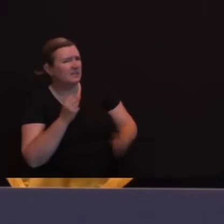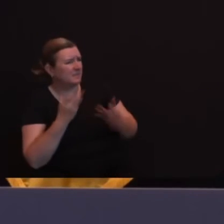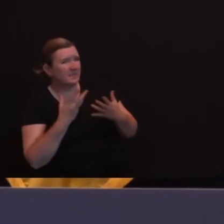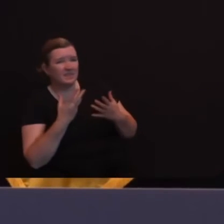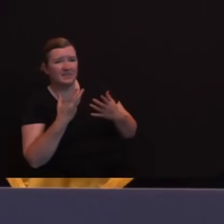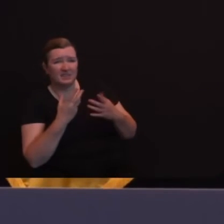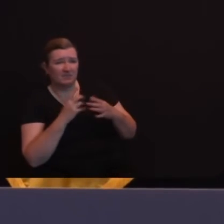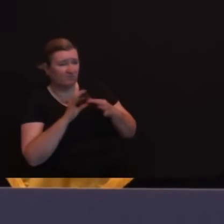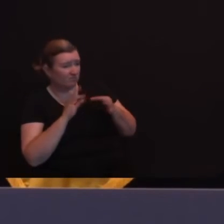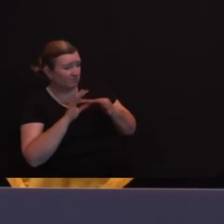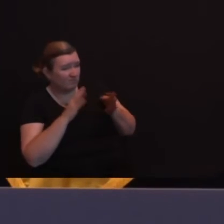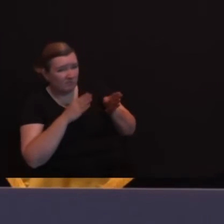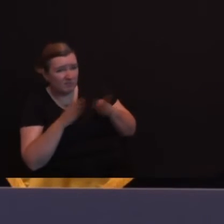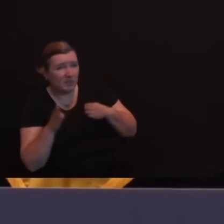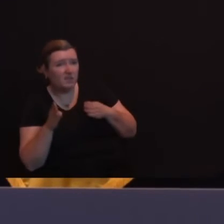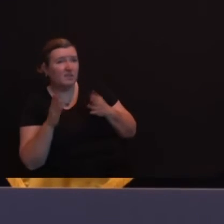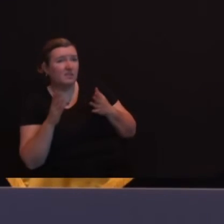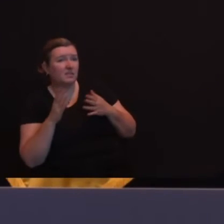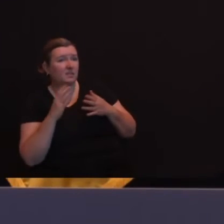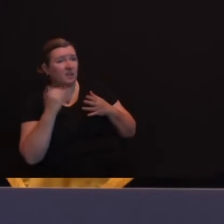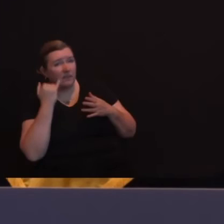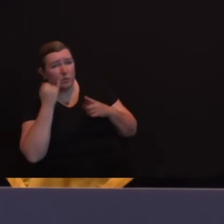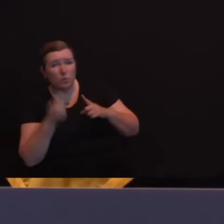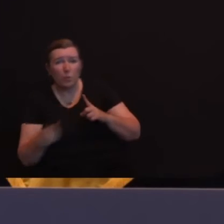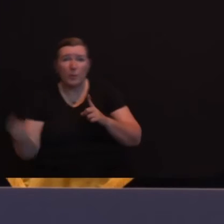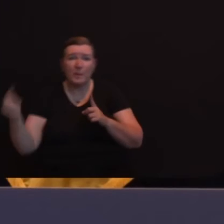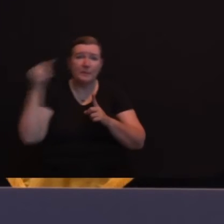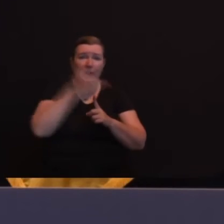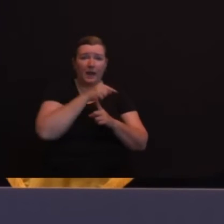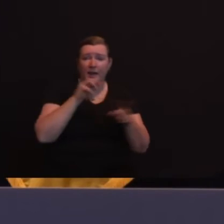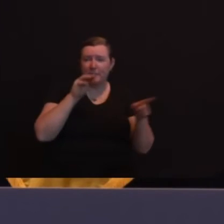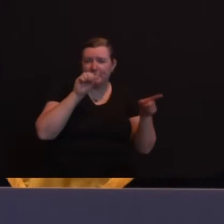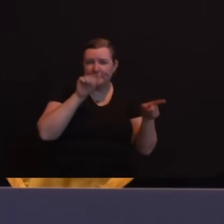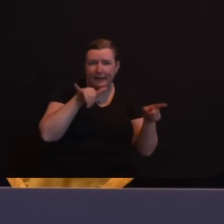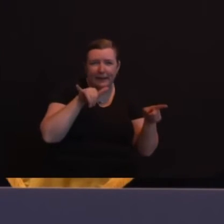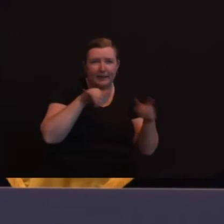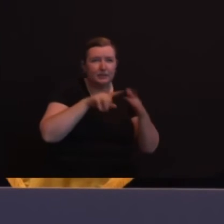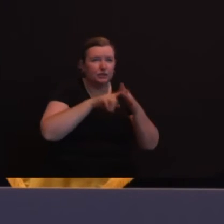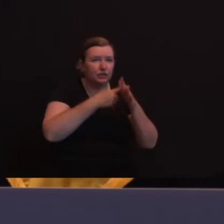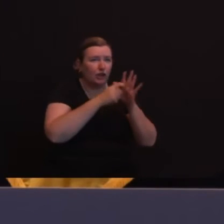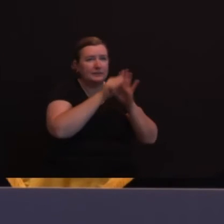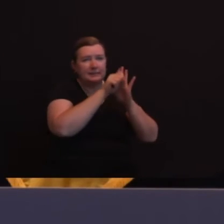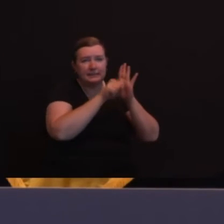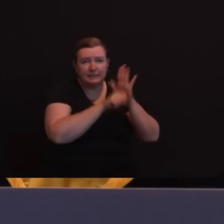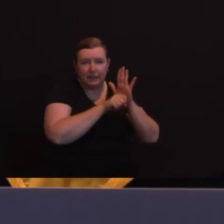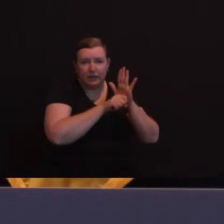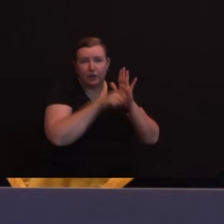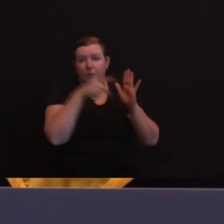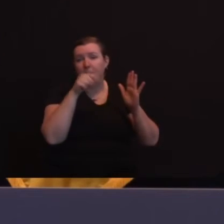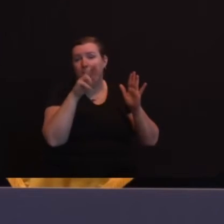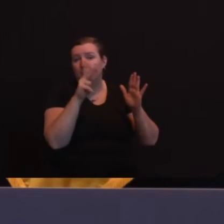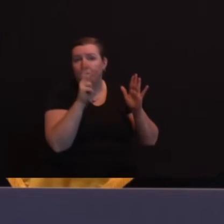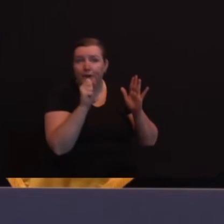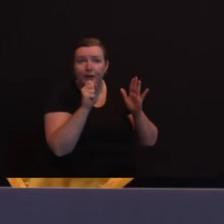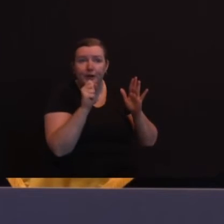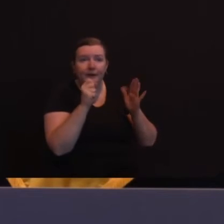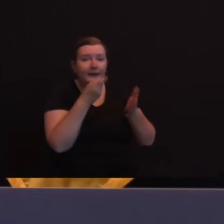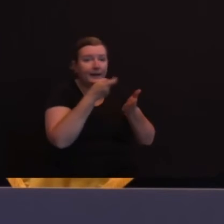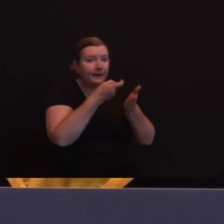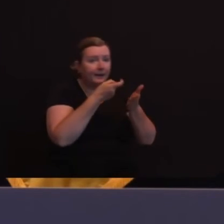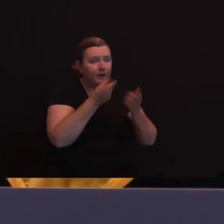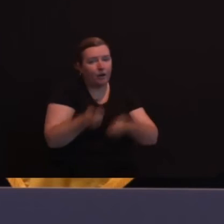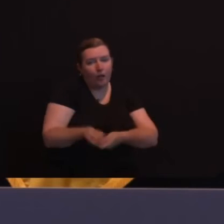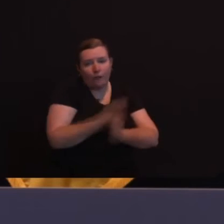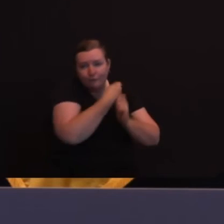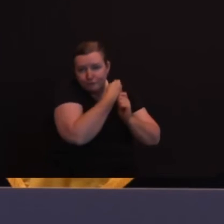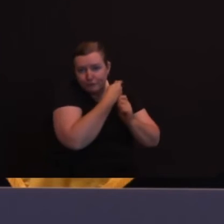you roll the clock way back to May, we started with state parks and golf under capacity restrictions, and then moved